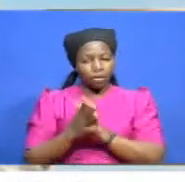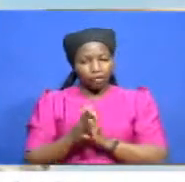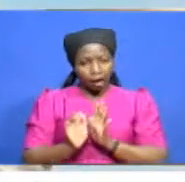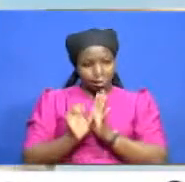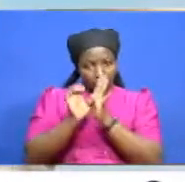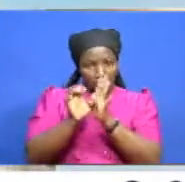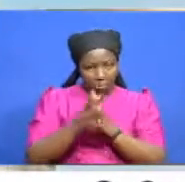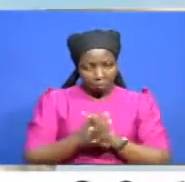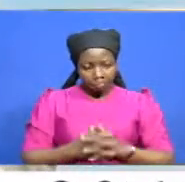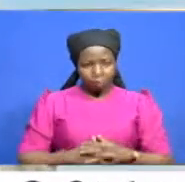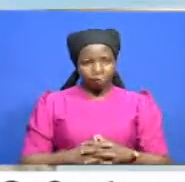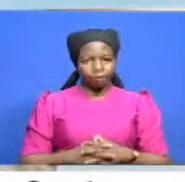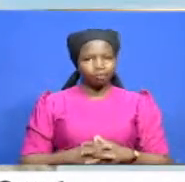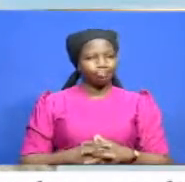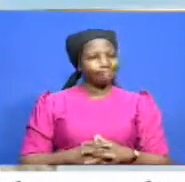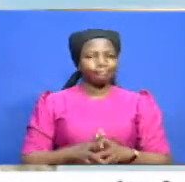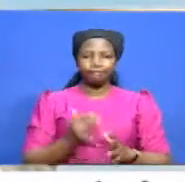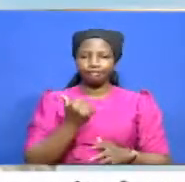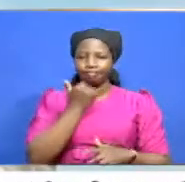would be nothing wrong if